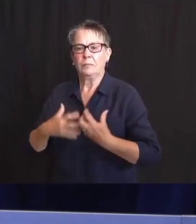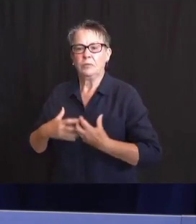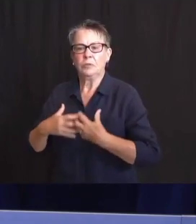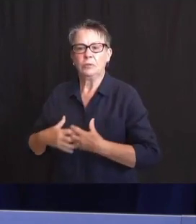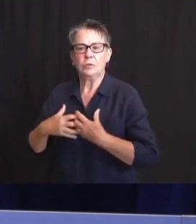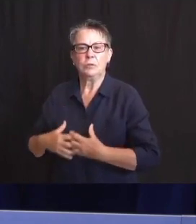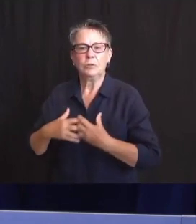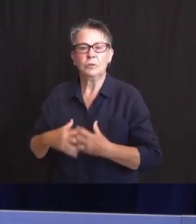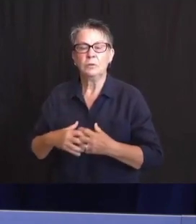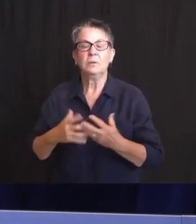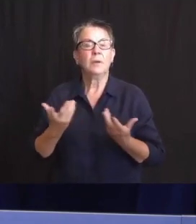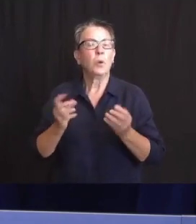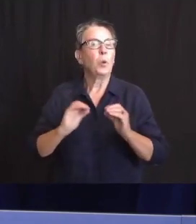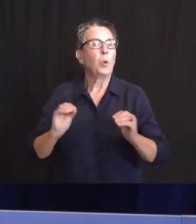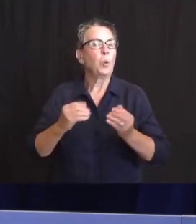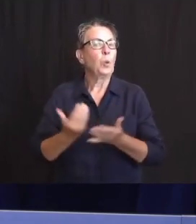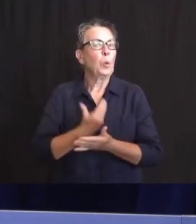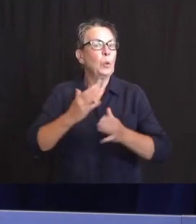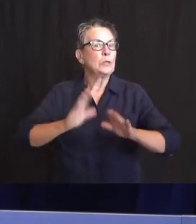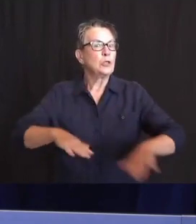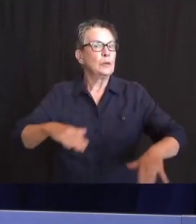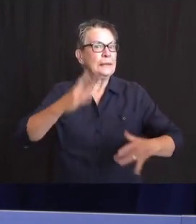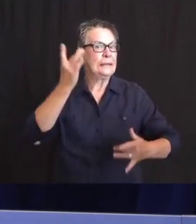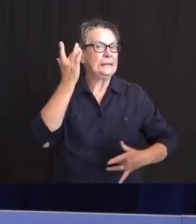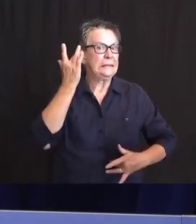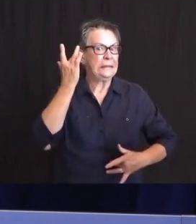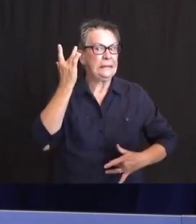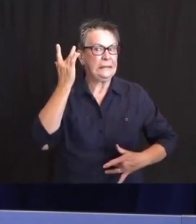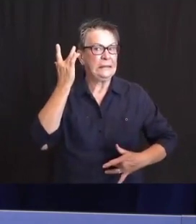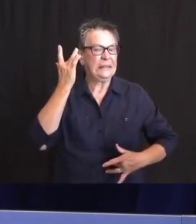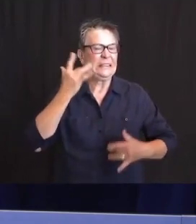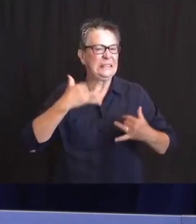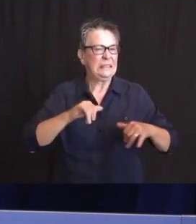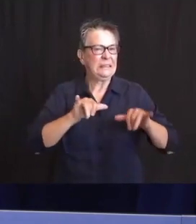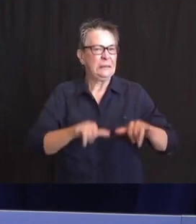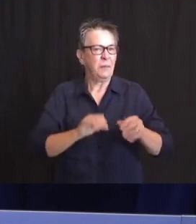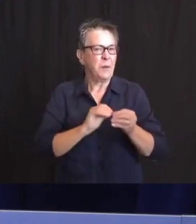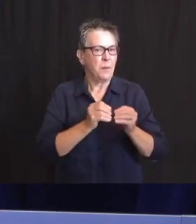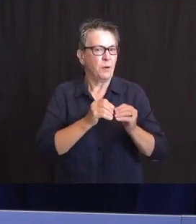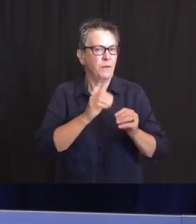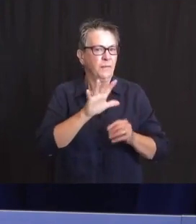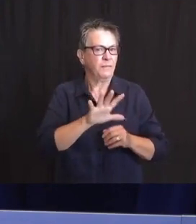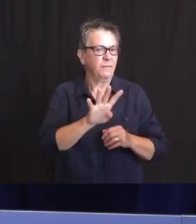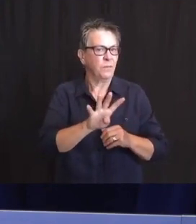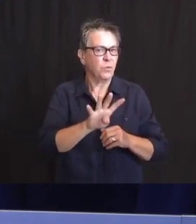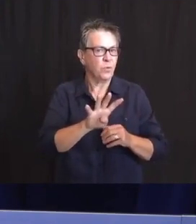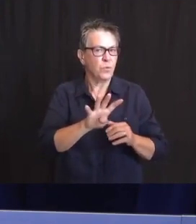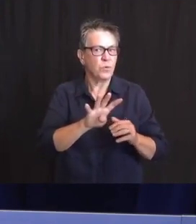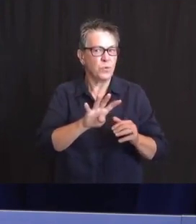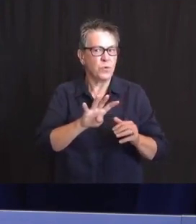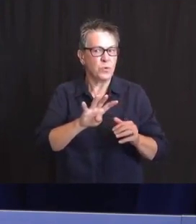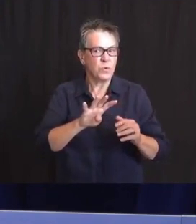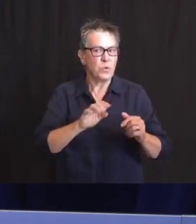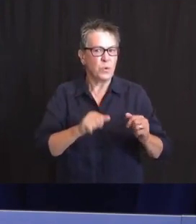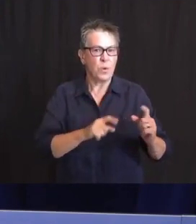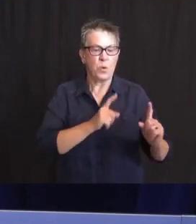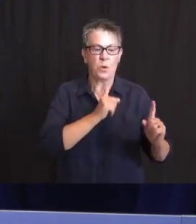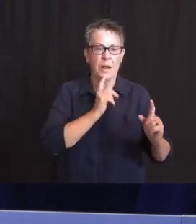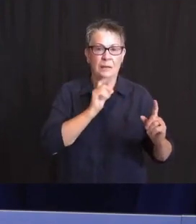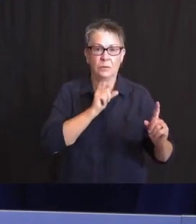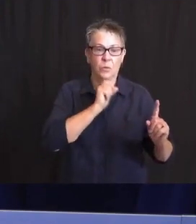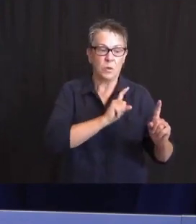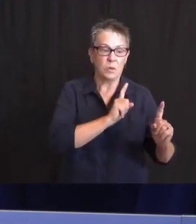total remains at 54. The ages of the children affected range from 1 to